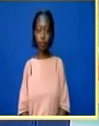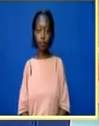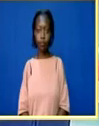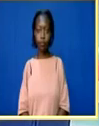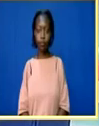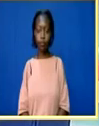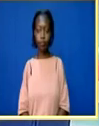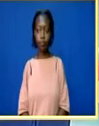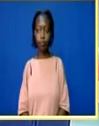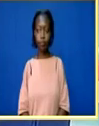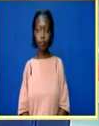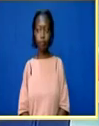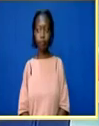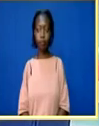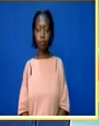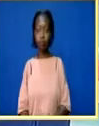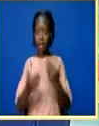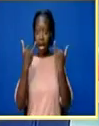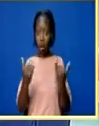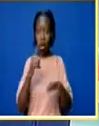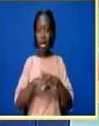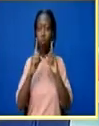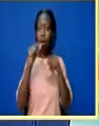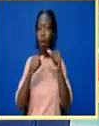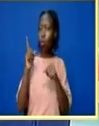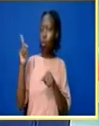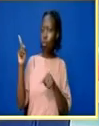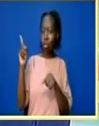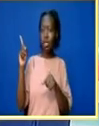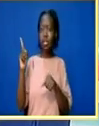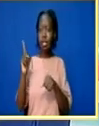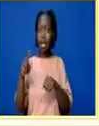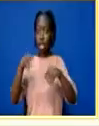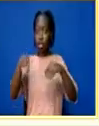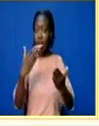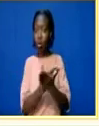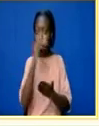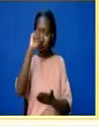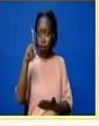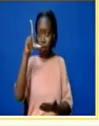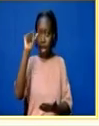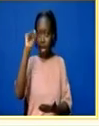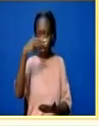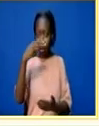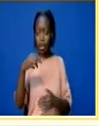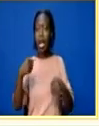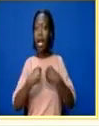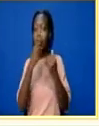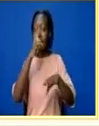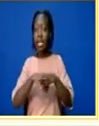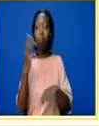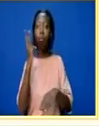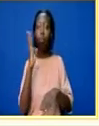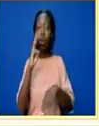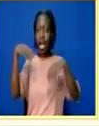Splash? Erosion. Splash erosion. Okay. So when you talk about splash erosion, splash erosion occurs when water droplets hit the